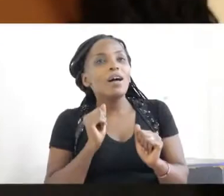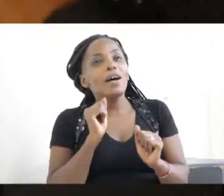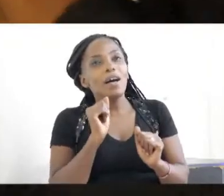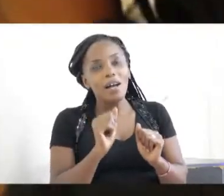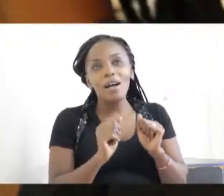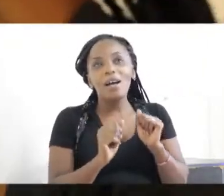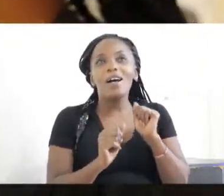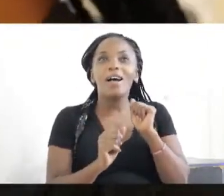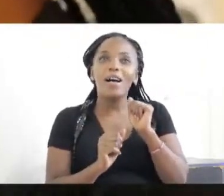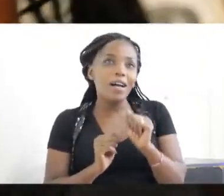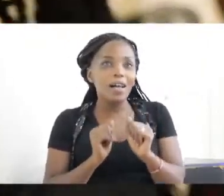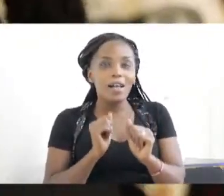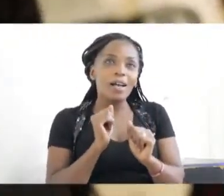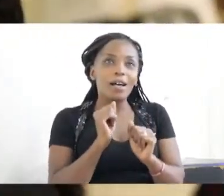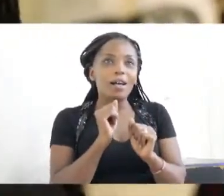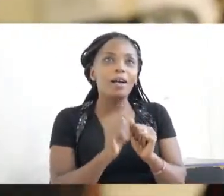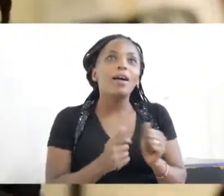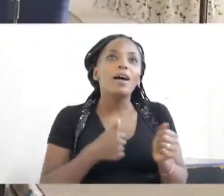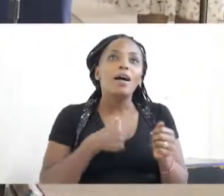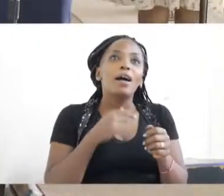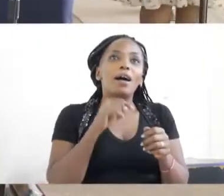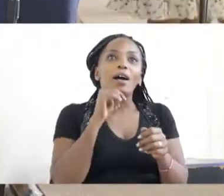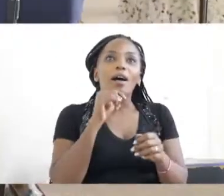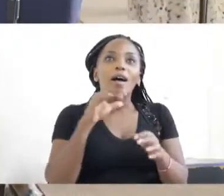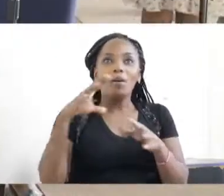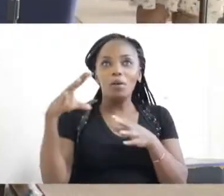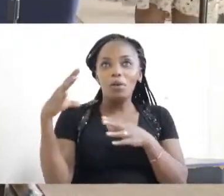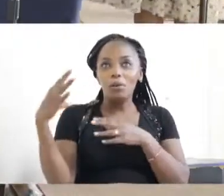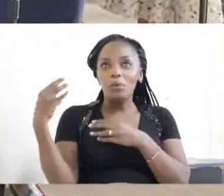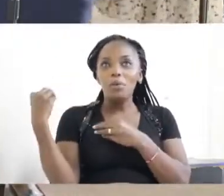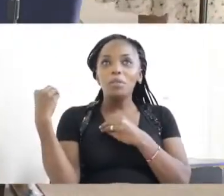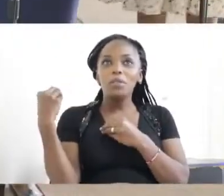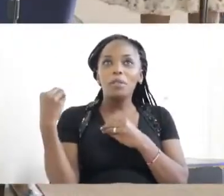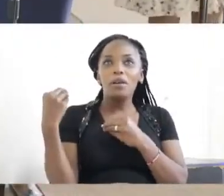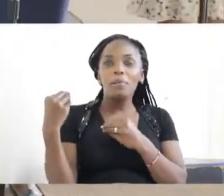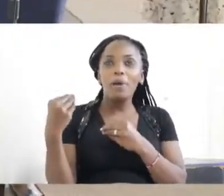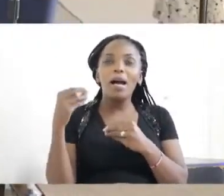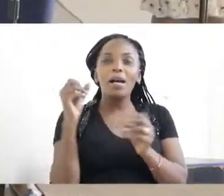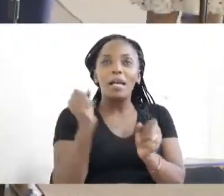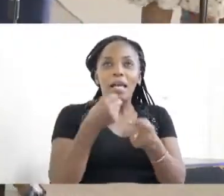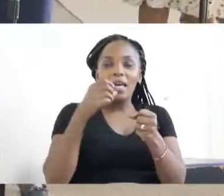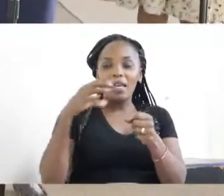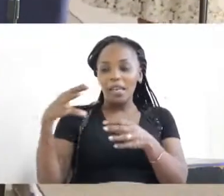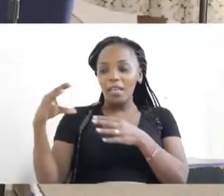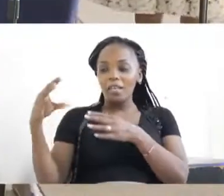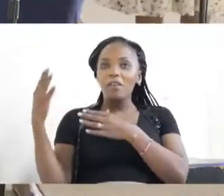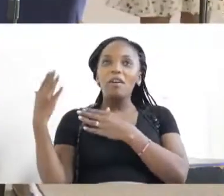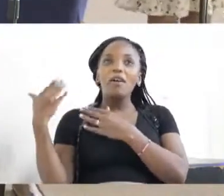I won't go back.